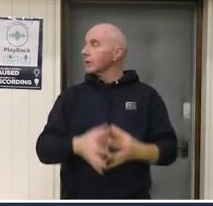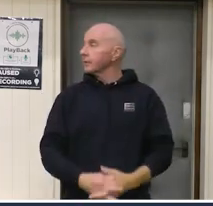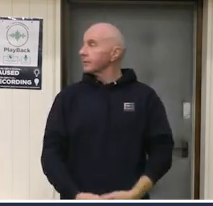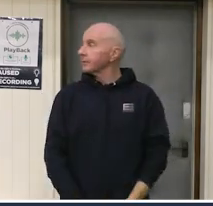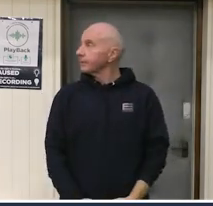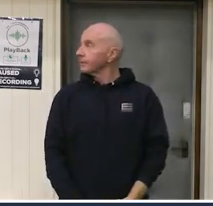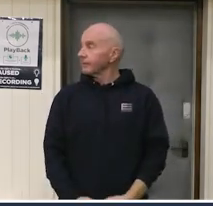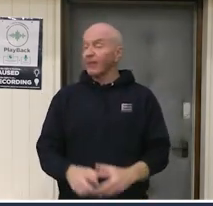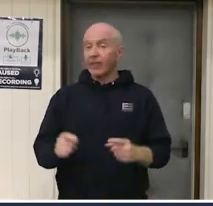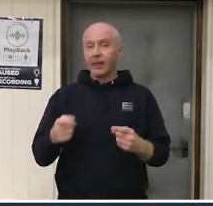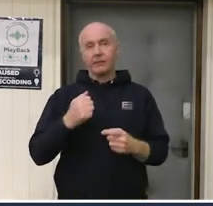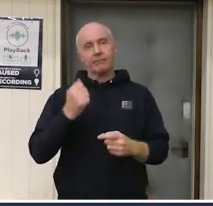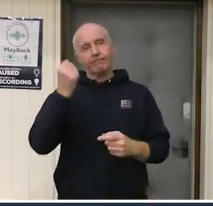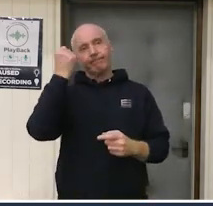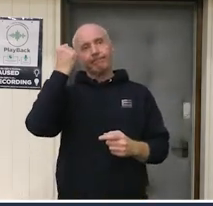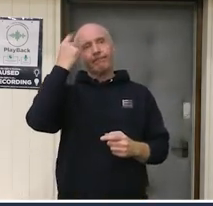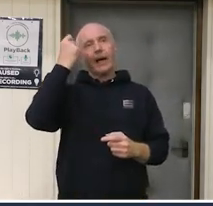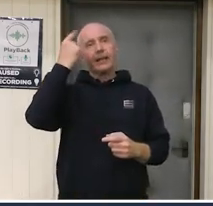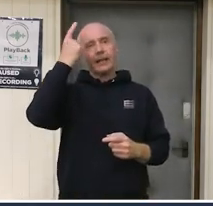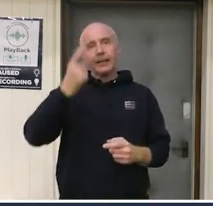you know.